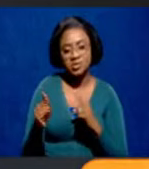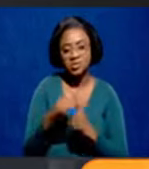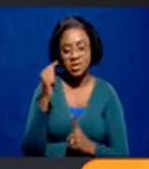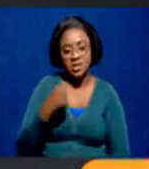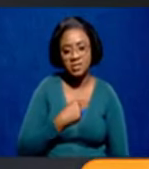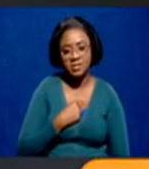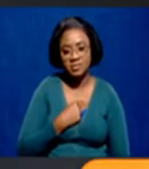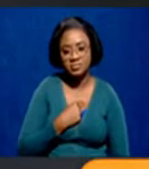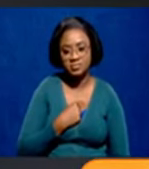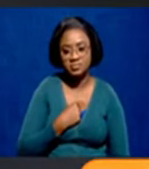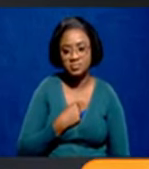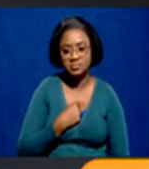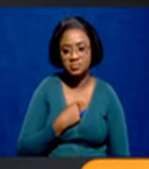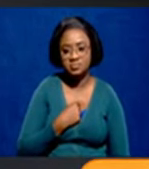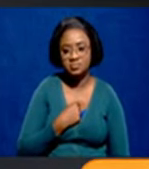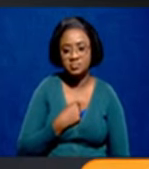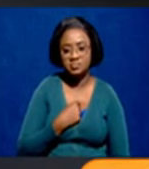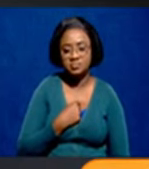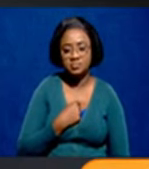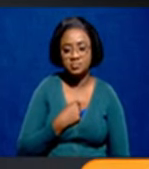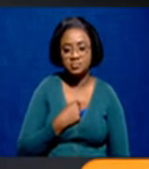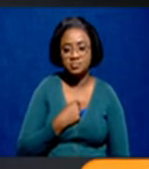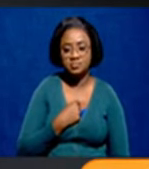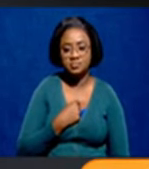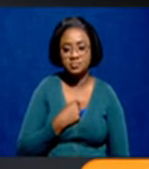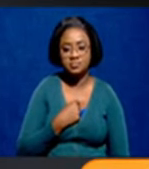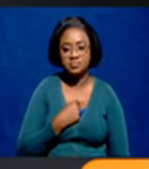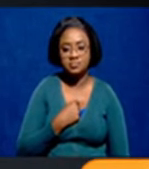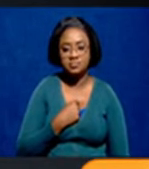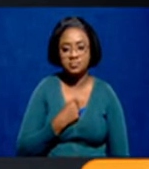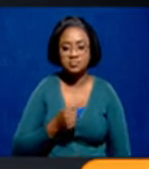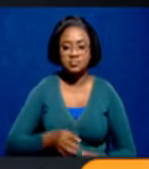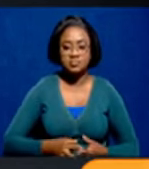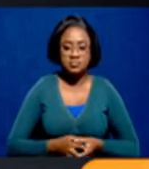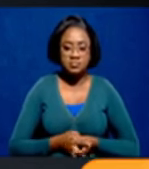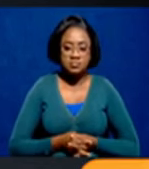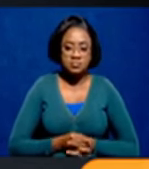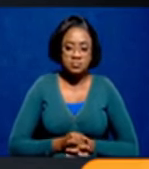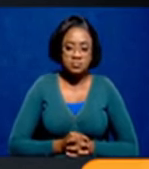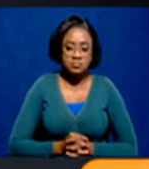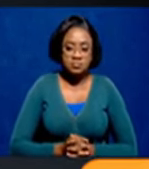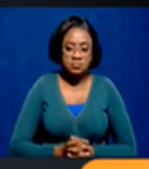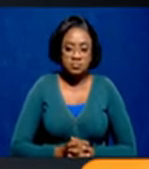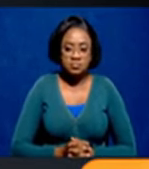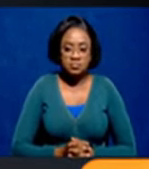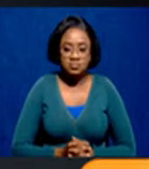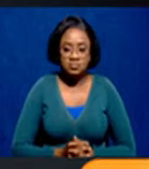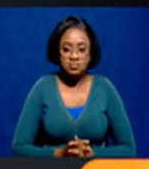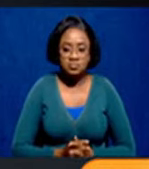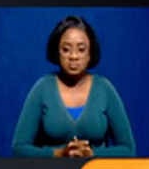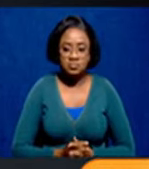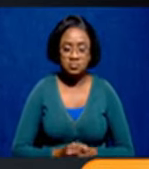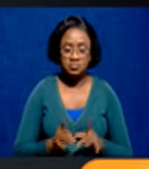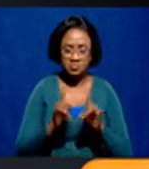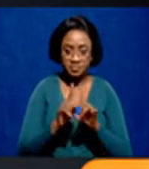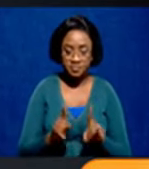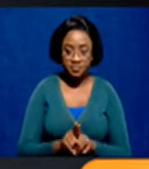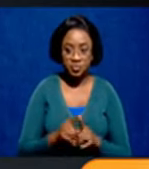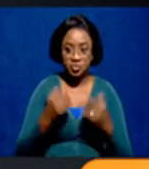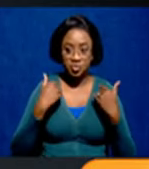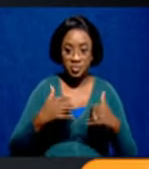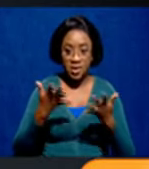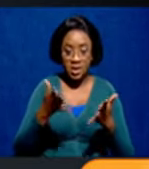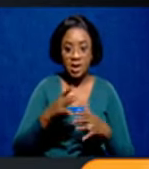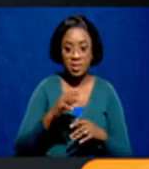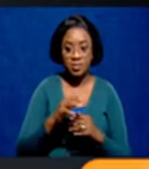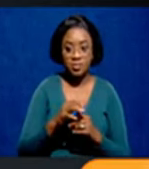having. From this, I got epidural hematoma, I got a crown fracture, and I've been in the HDU for now the third